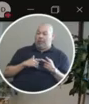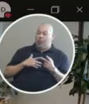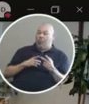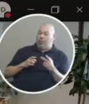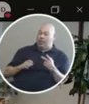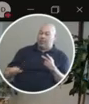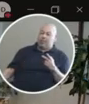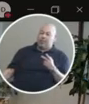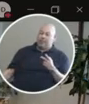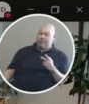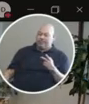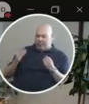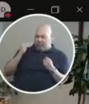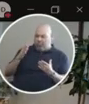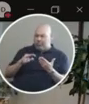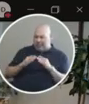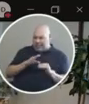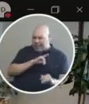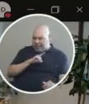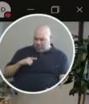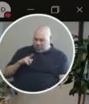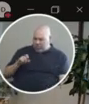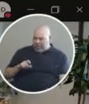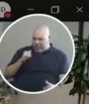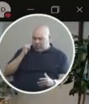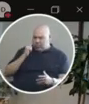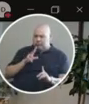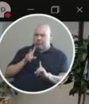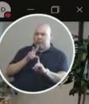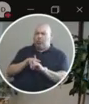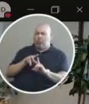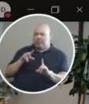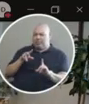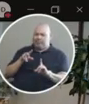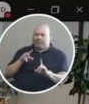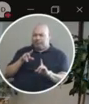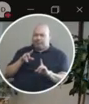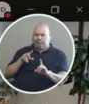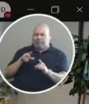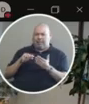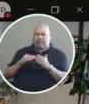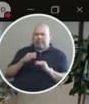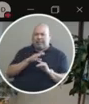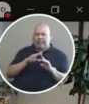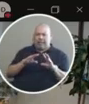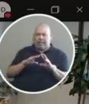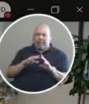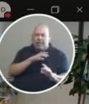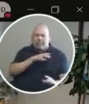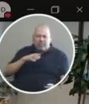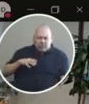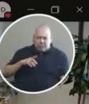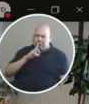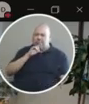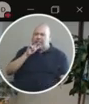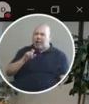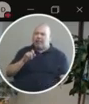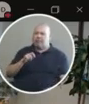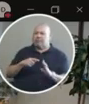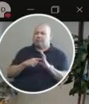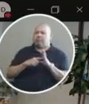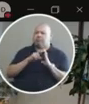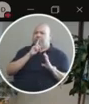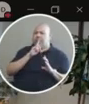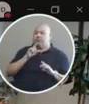to tell council is you don't have to appoint a charter commission. A charter commission is not